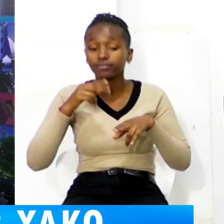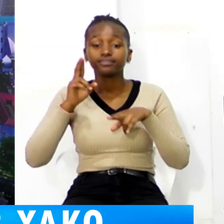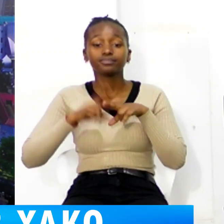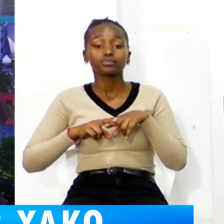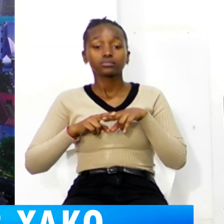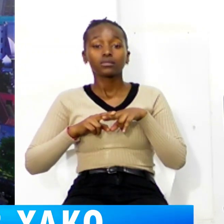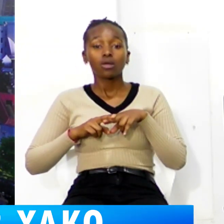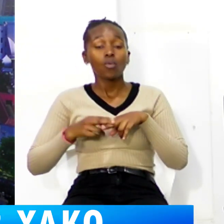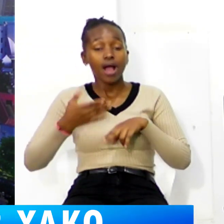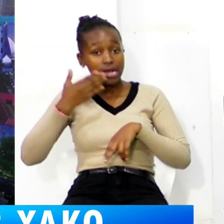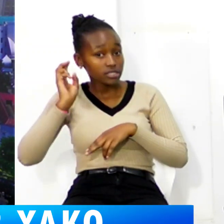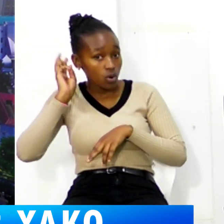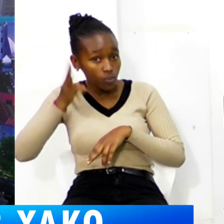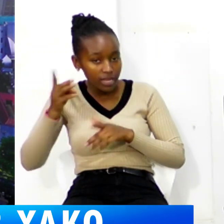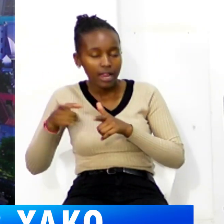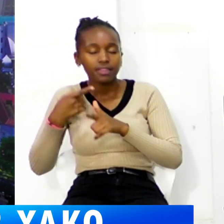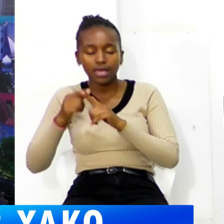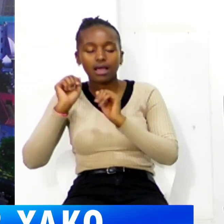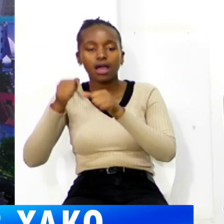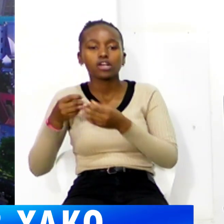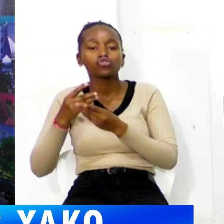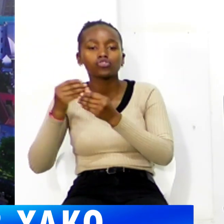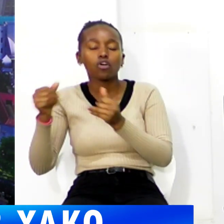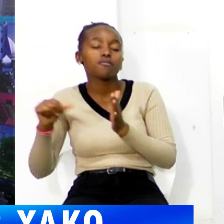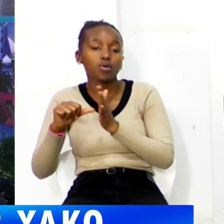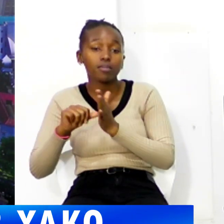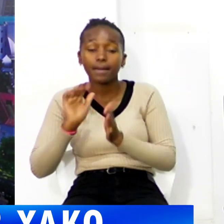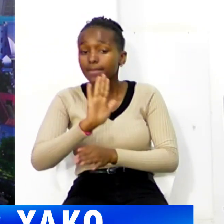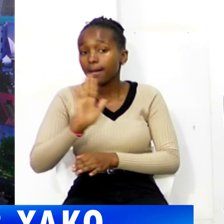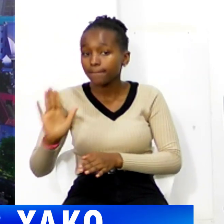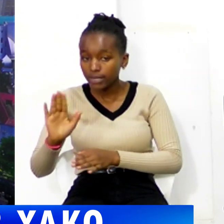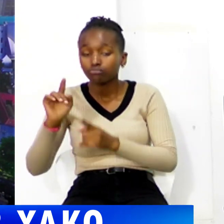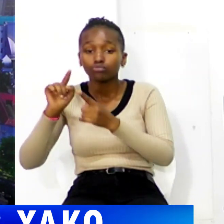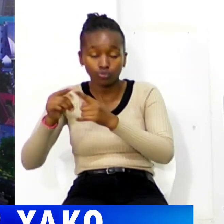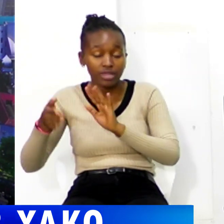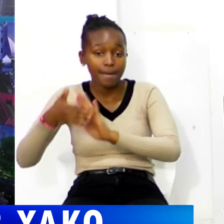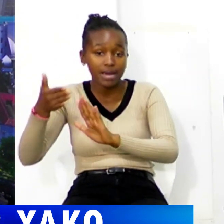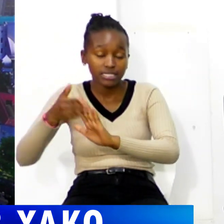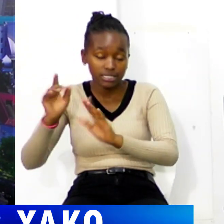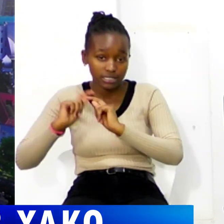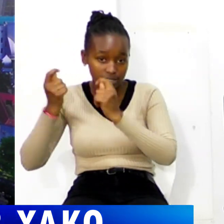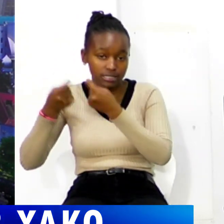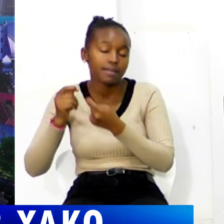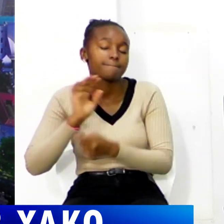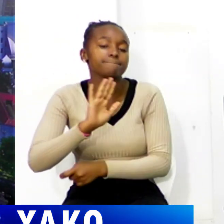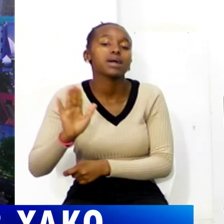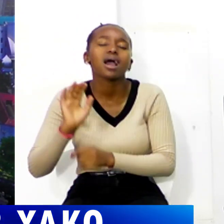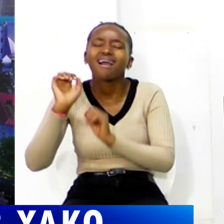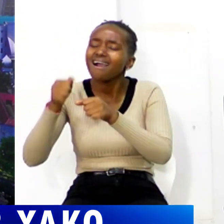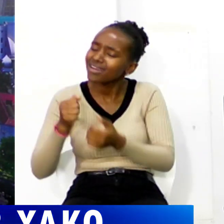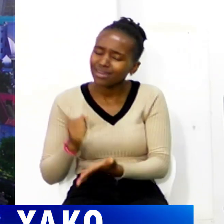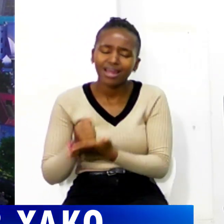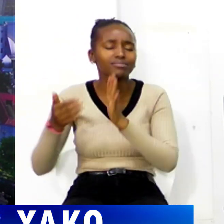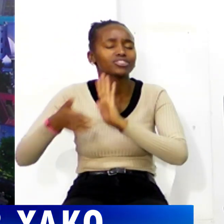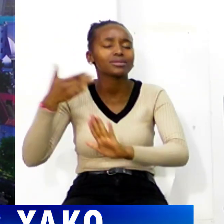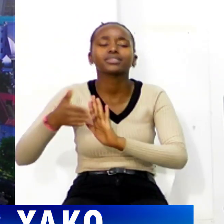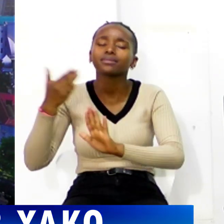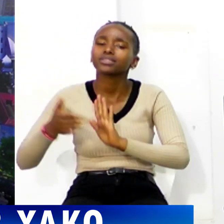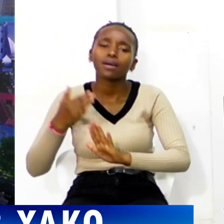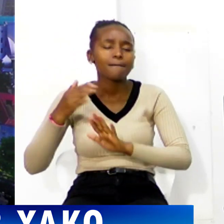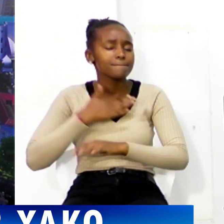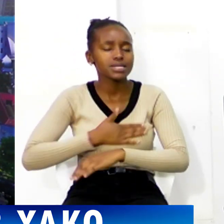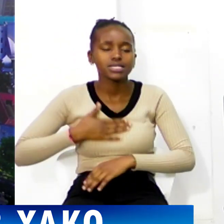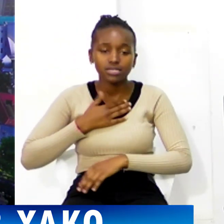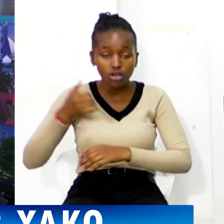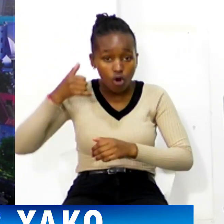allocate the concern that you are raising to the nearest emergency team or the nearest team. Or, you know, that is why